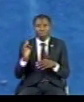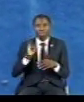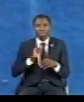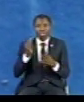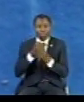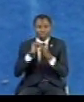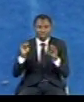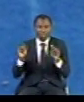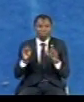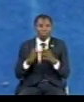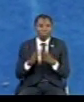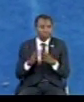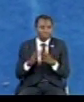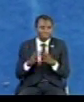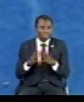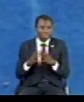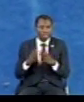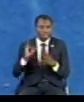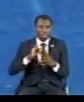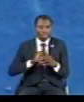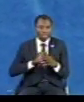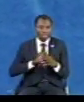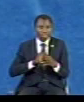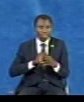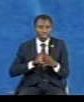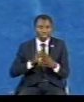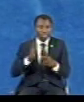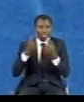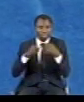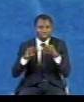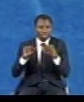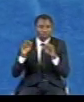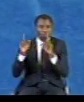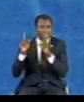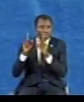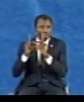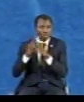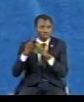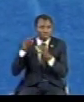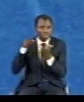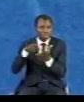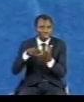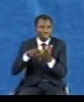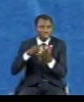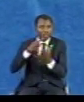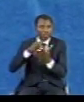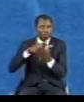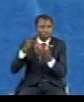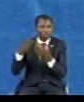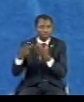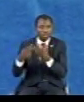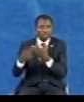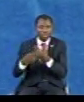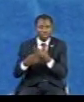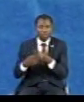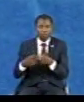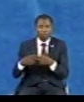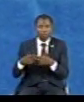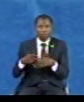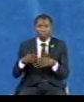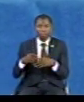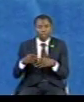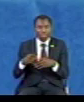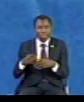now. I came to this program with a particular challenge. I was having a sore